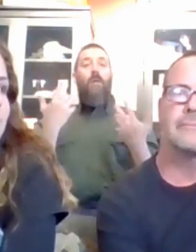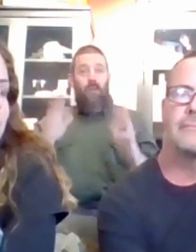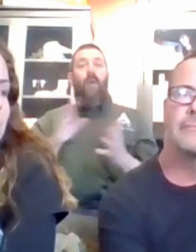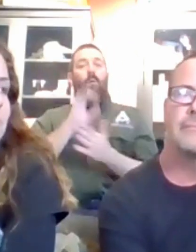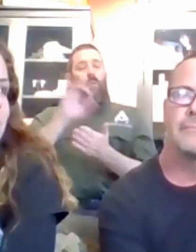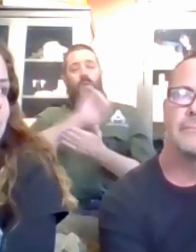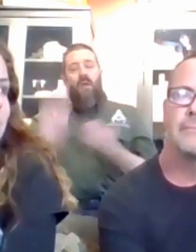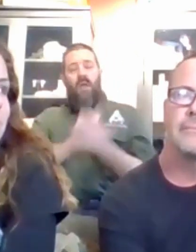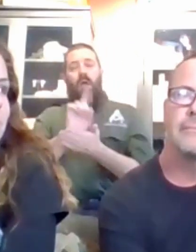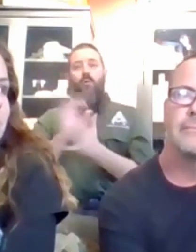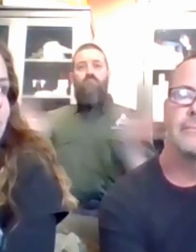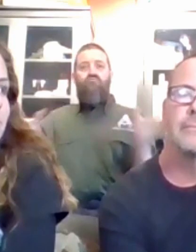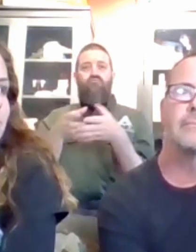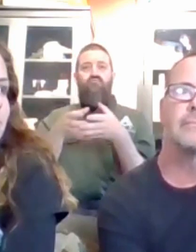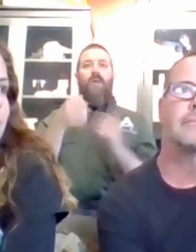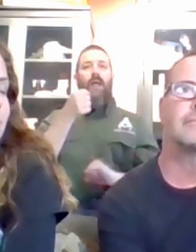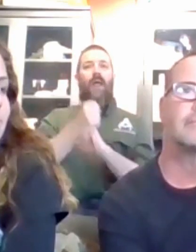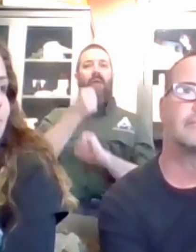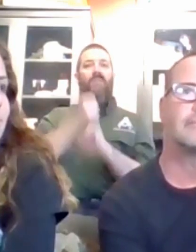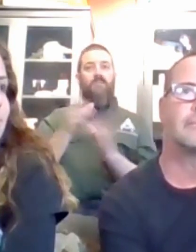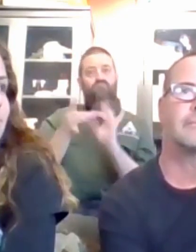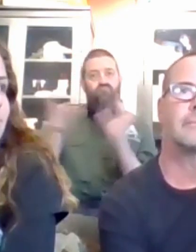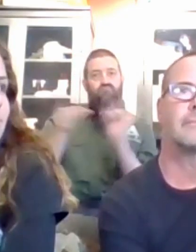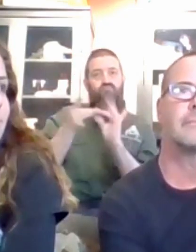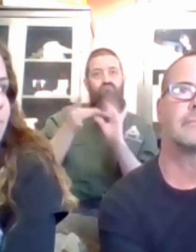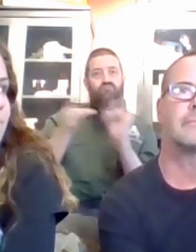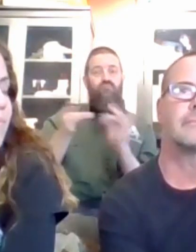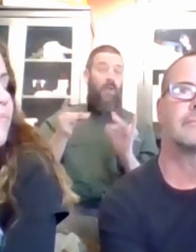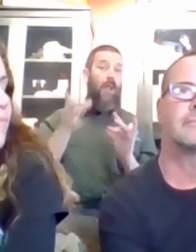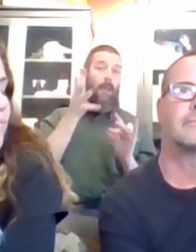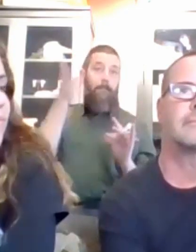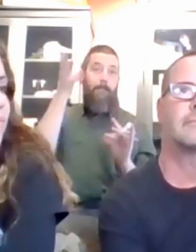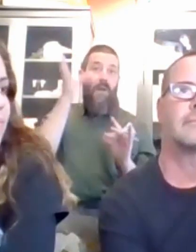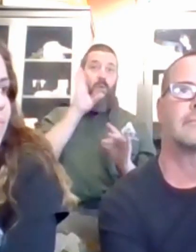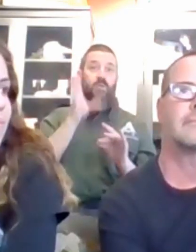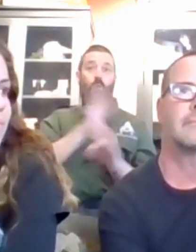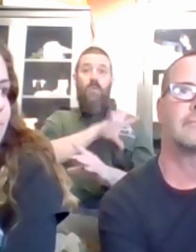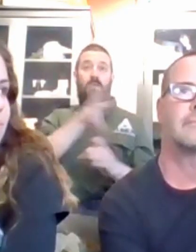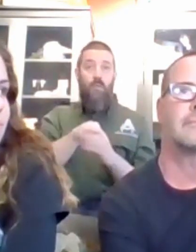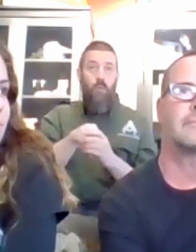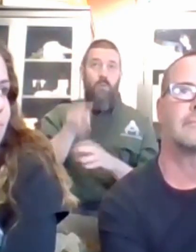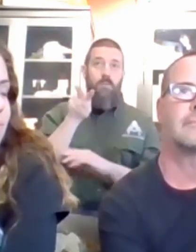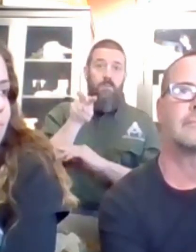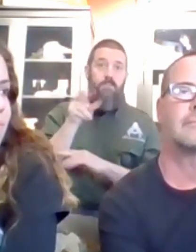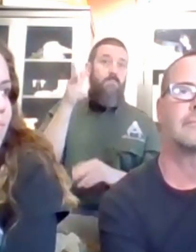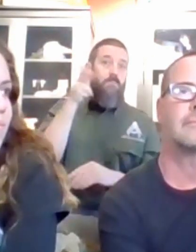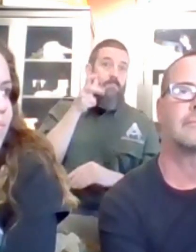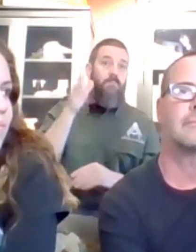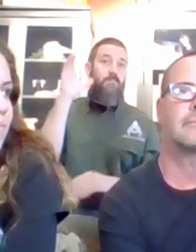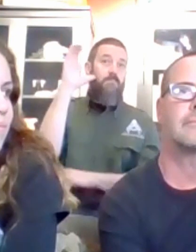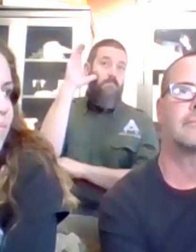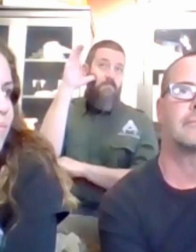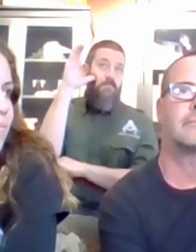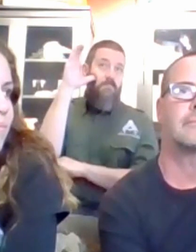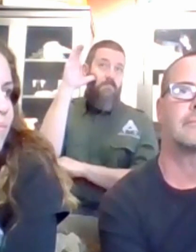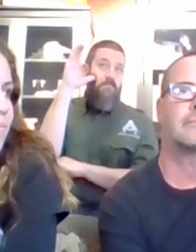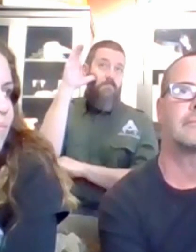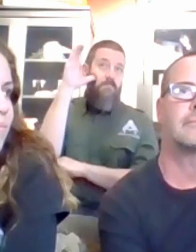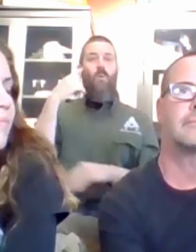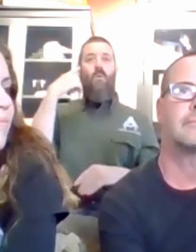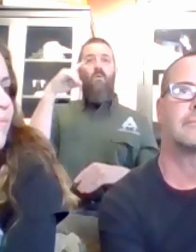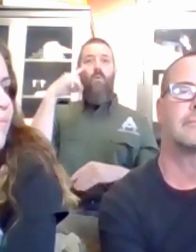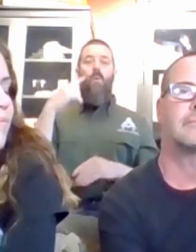of advocacy, and we'll talk about everything going on in the country. And the parents will sit in on that so that they can go home and have discussions with the kids about it, and